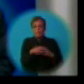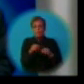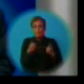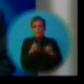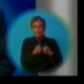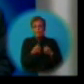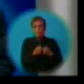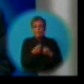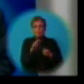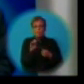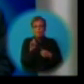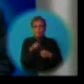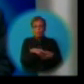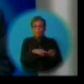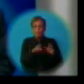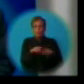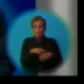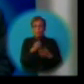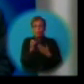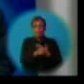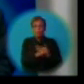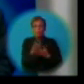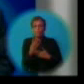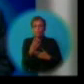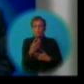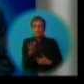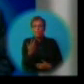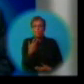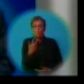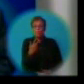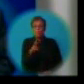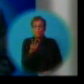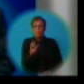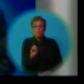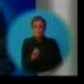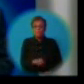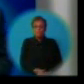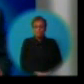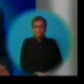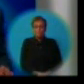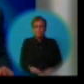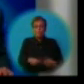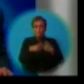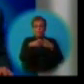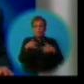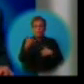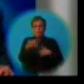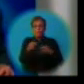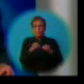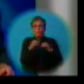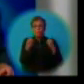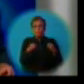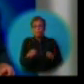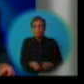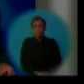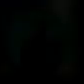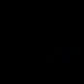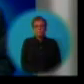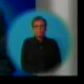Guadalajara, Mexico are set for October 14th to 30th. We'll take a break here. When we come back, netball.